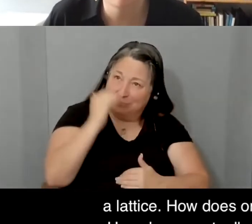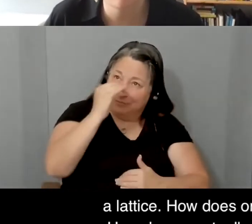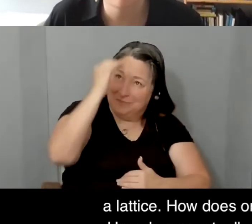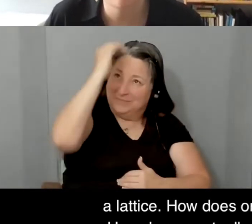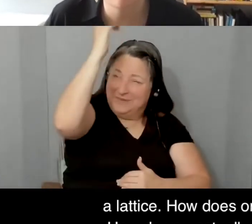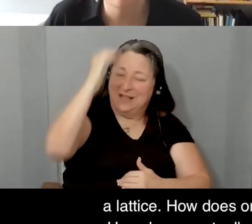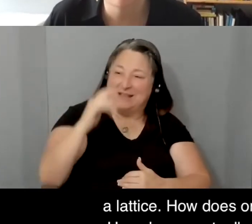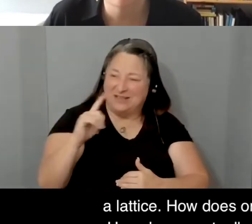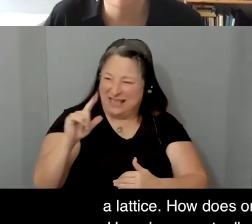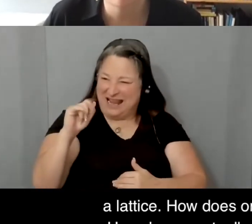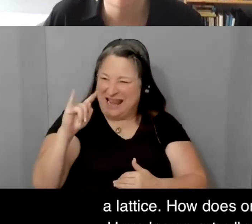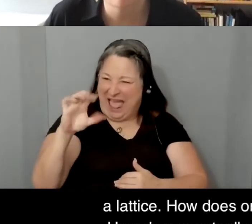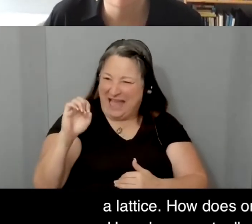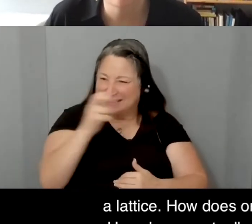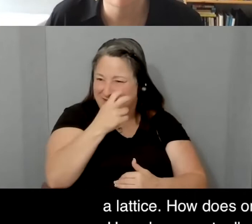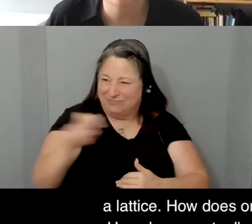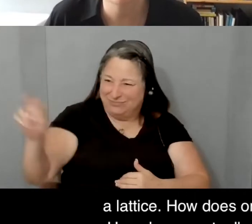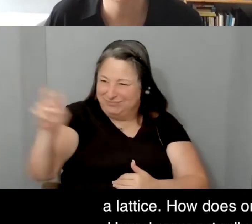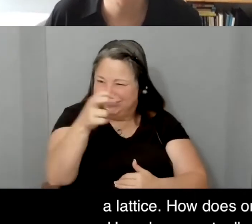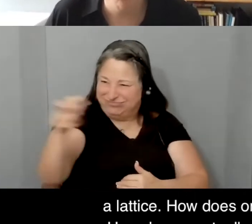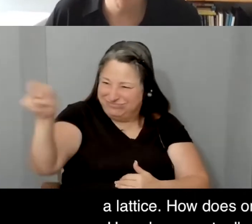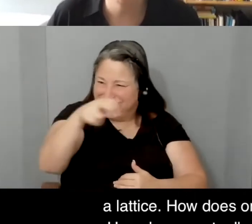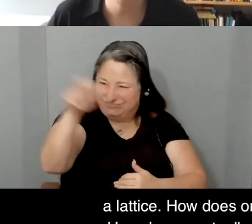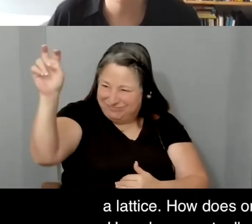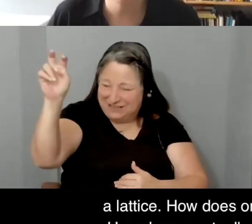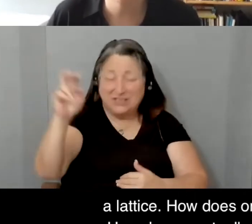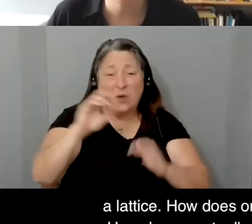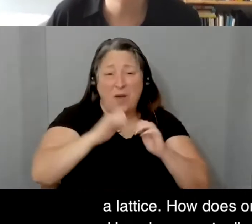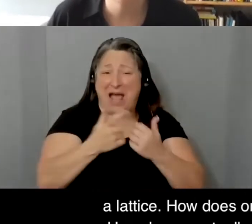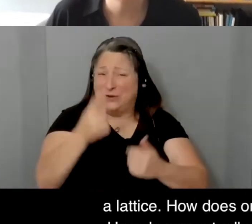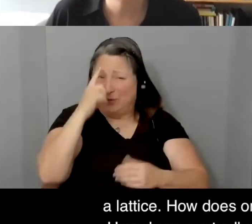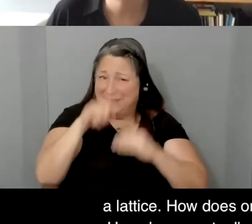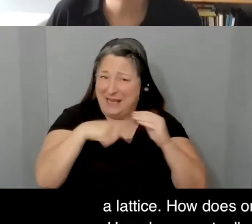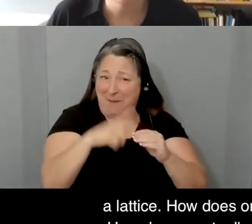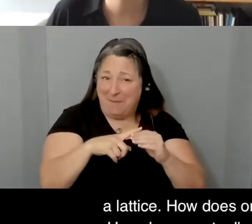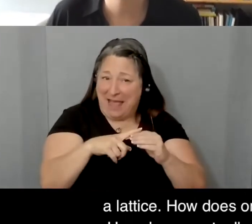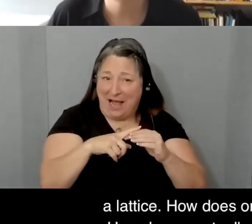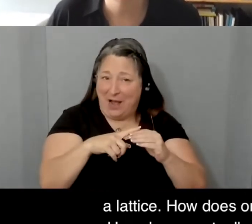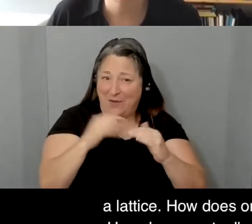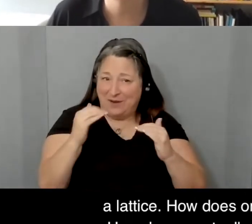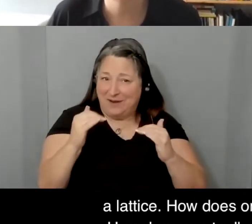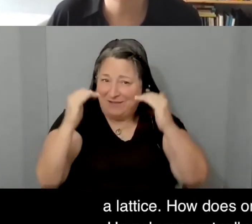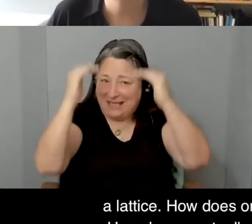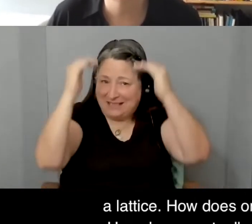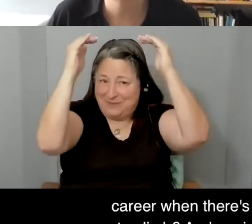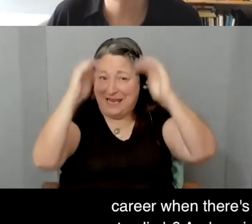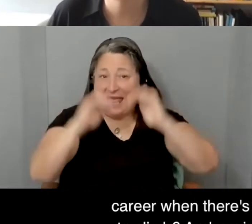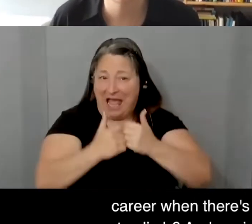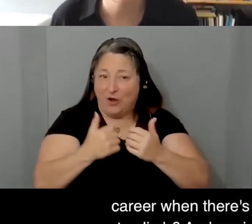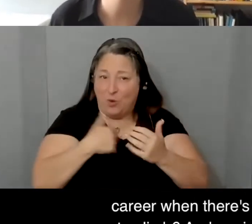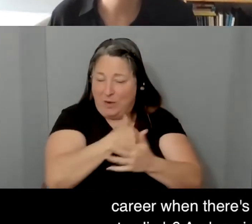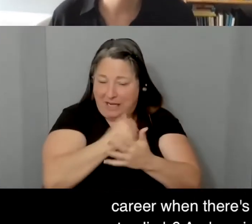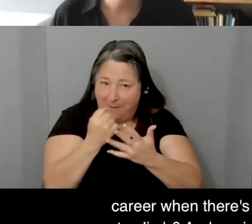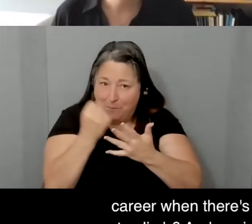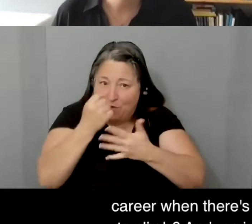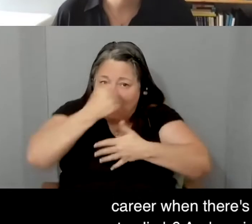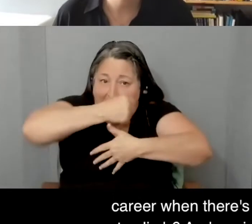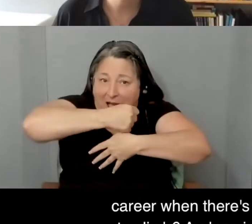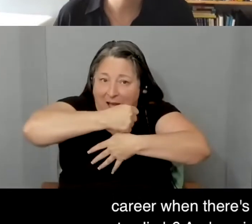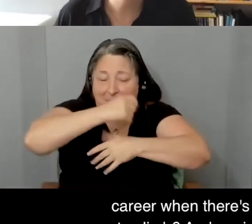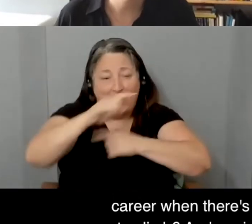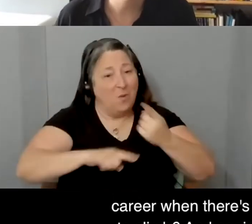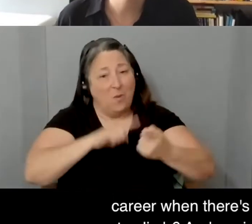does one think about advancement? How do you actually move up in the ranks of your career when there's no